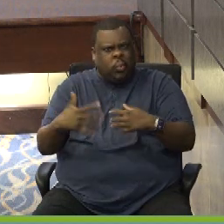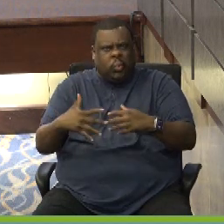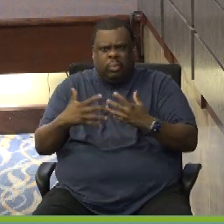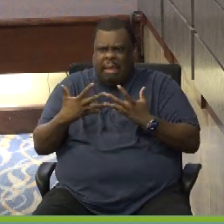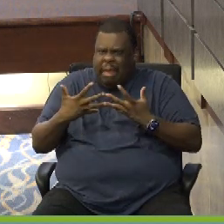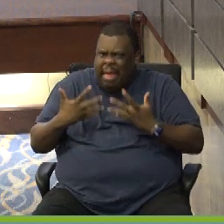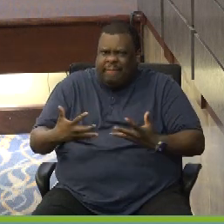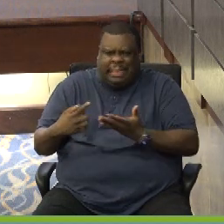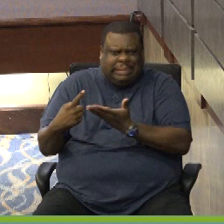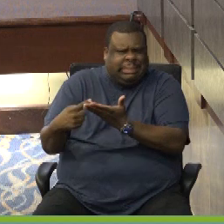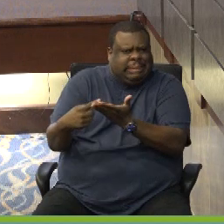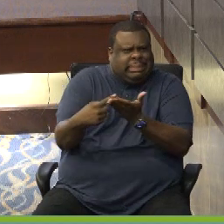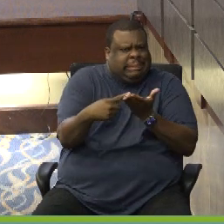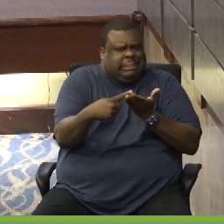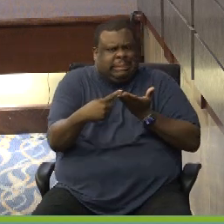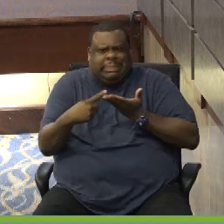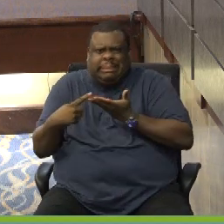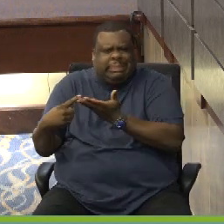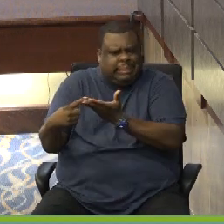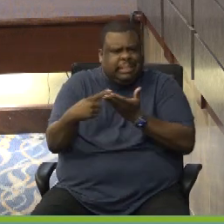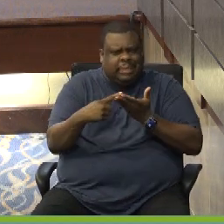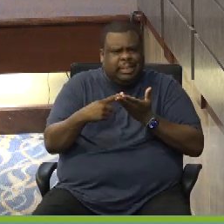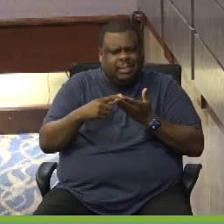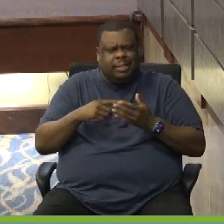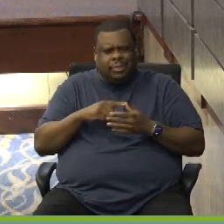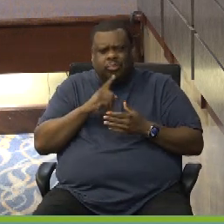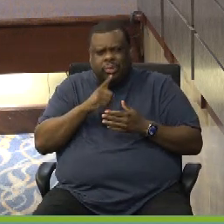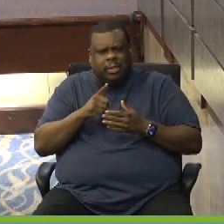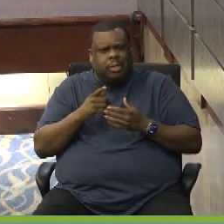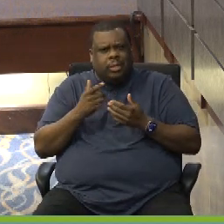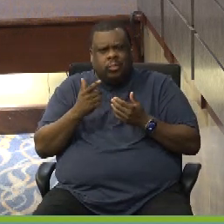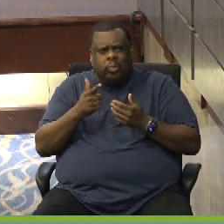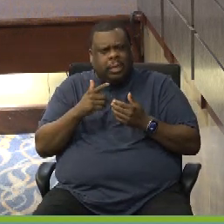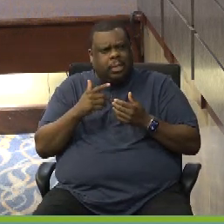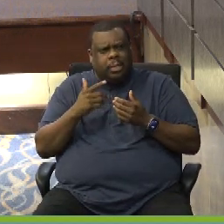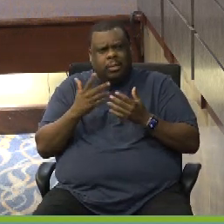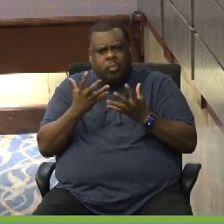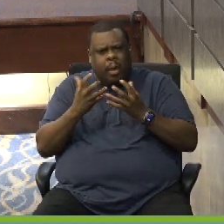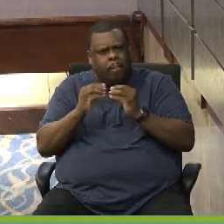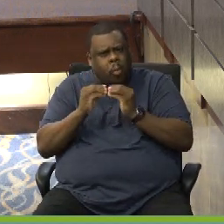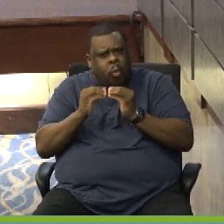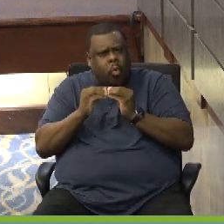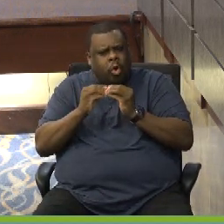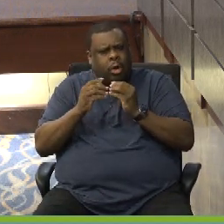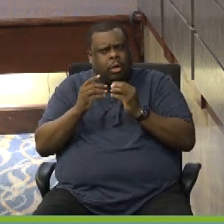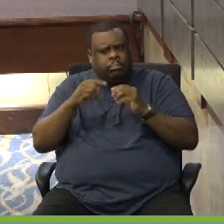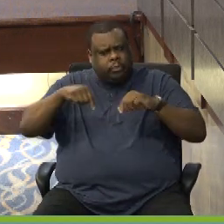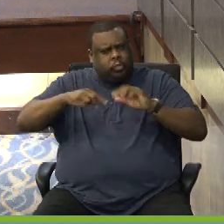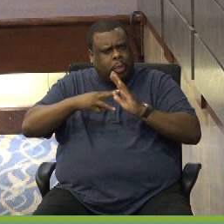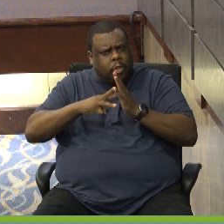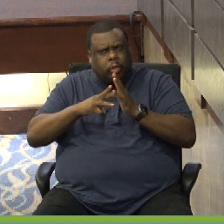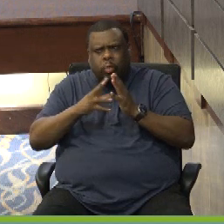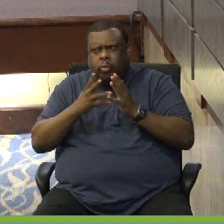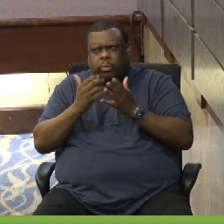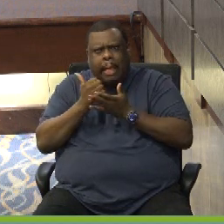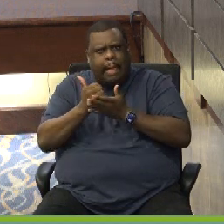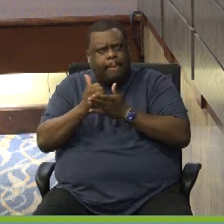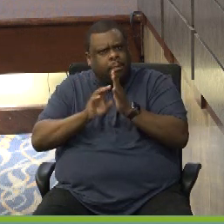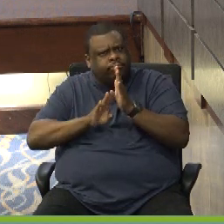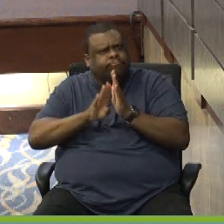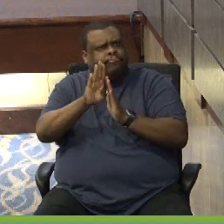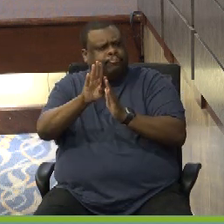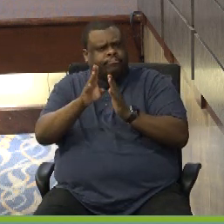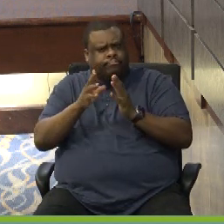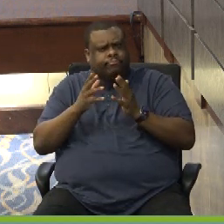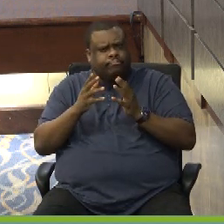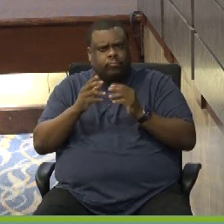and after. But during that immersion, we really spread out to really appreciate and understand the city. So everything from staying in a traditional